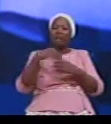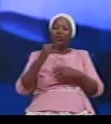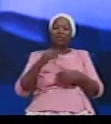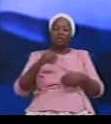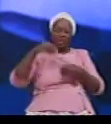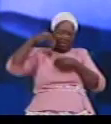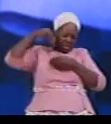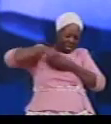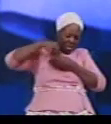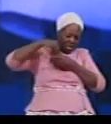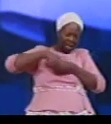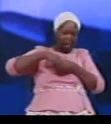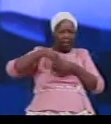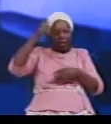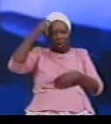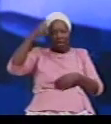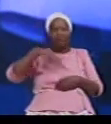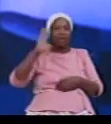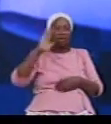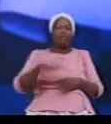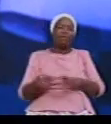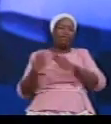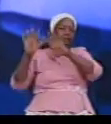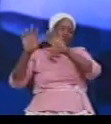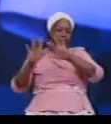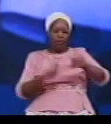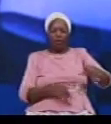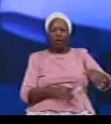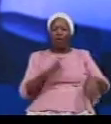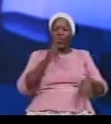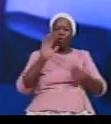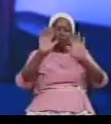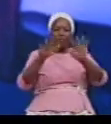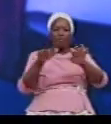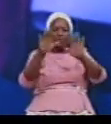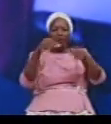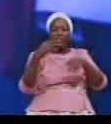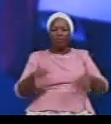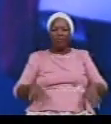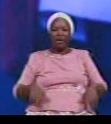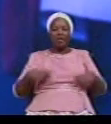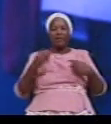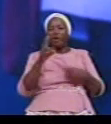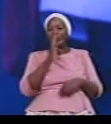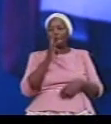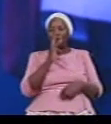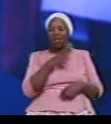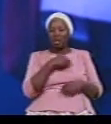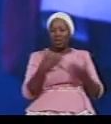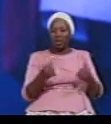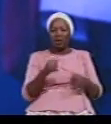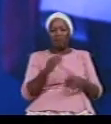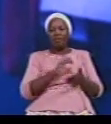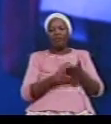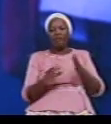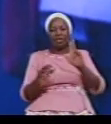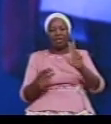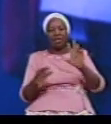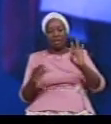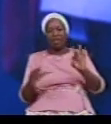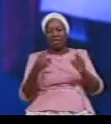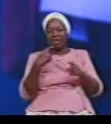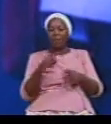inner man shall flow rivers of living water. Verse 39, it says, but